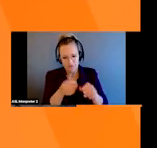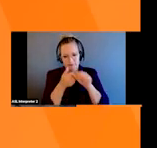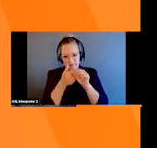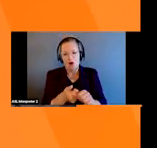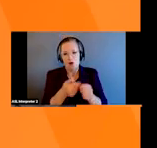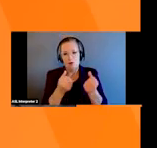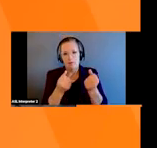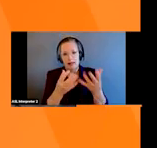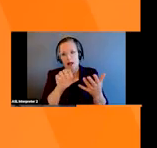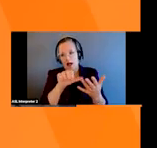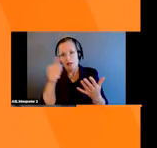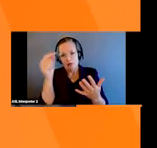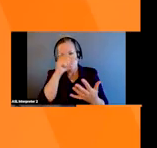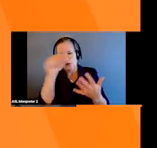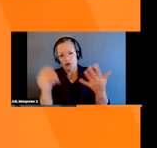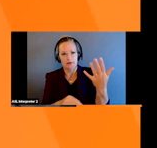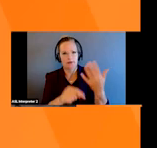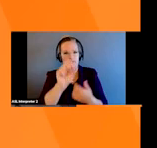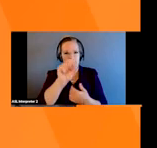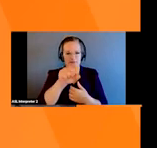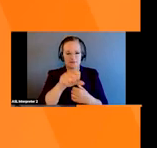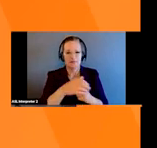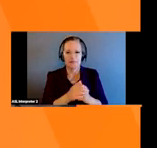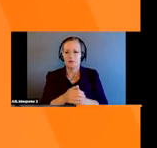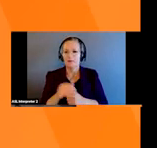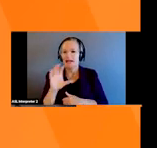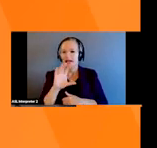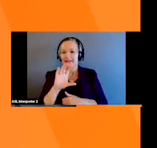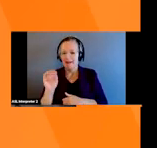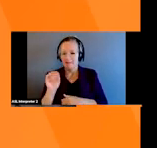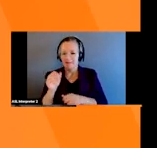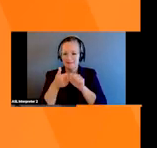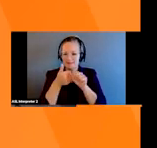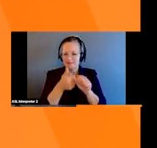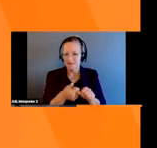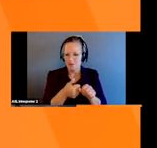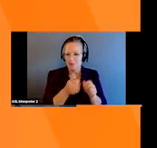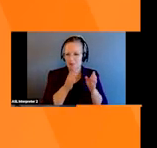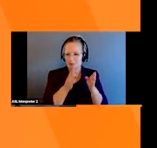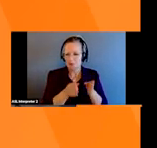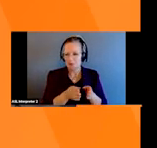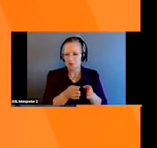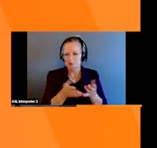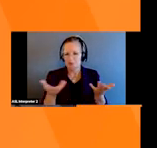There's not a whole ton of value having a company follow a person.